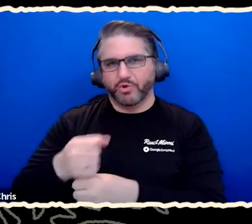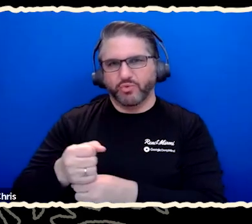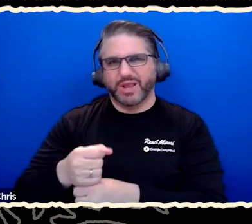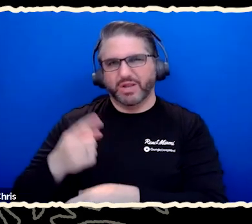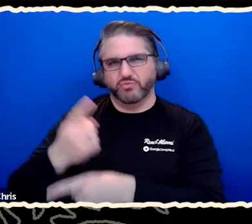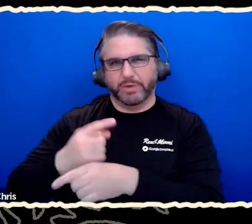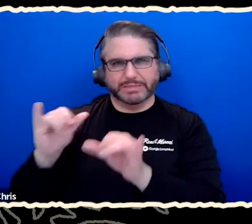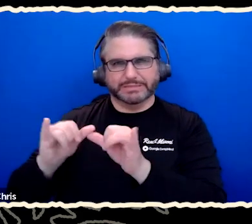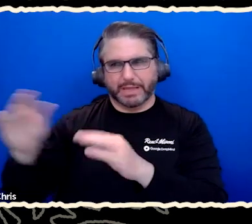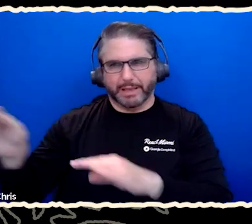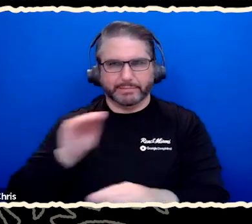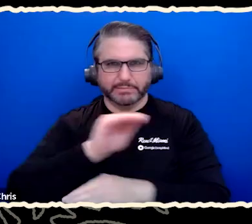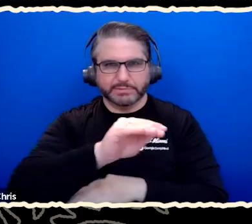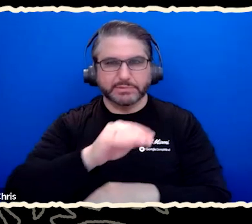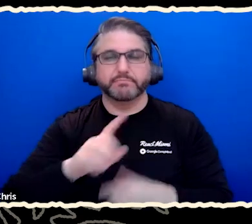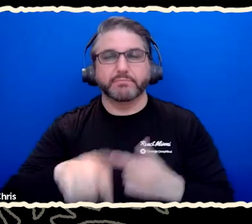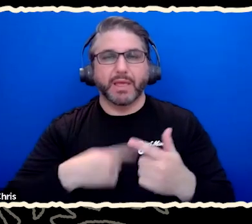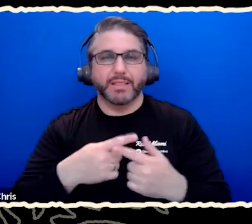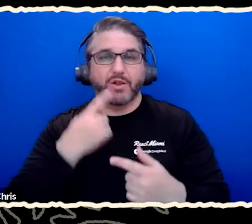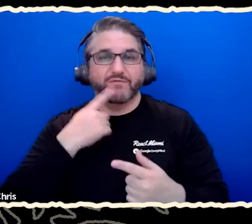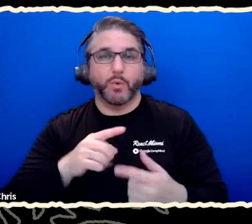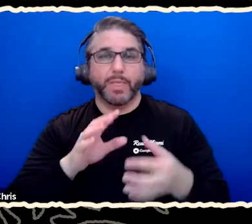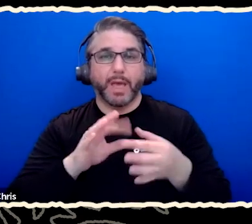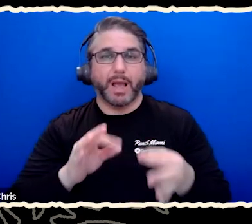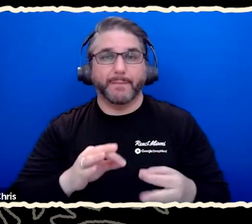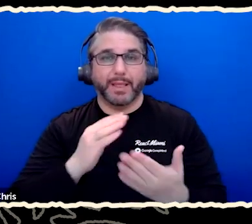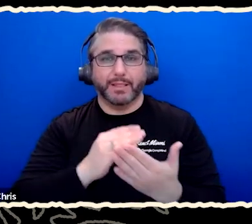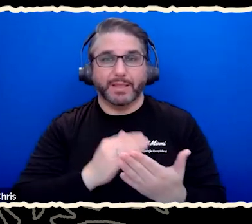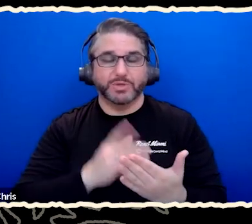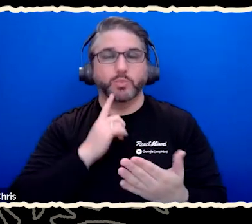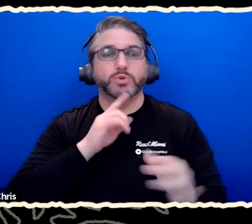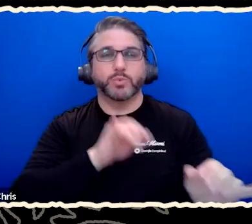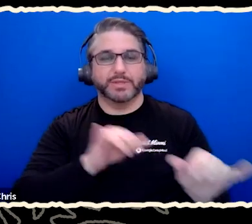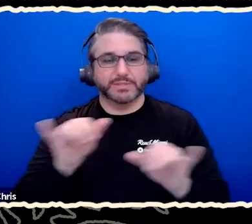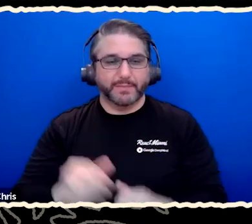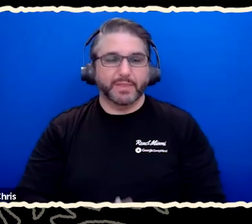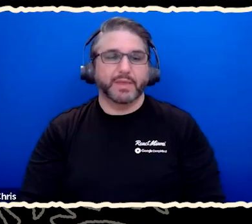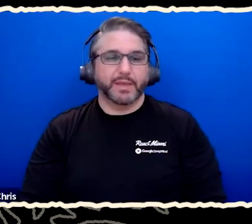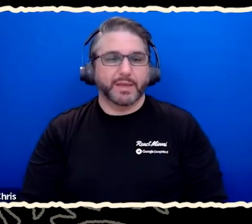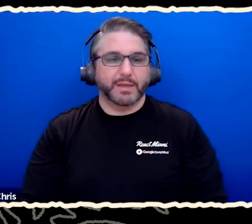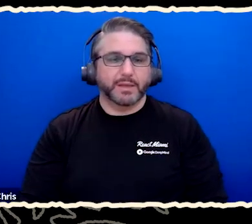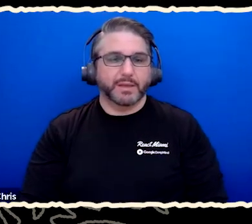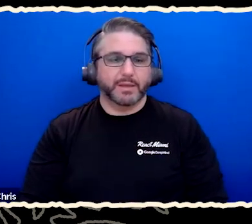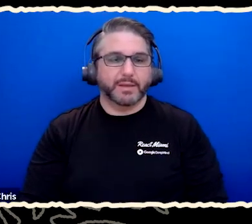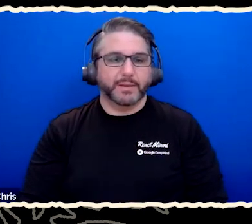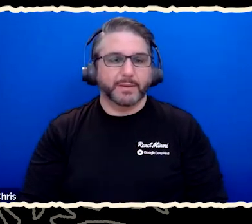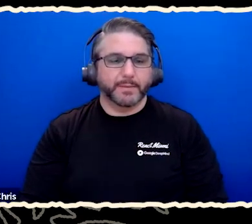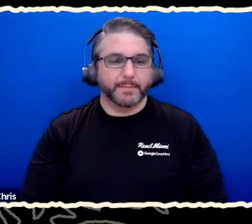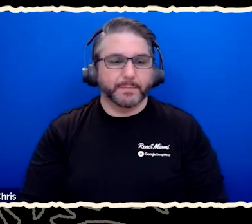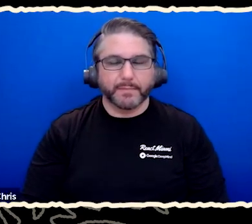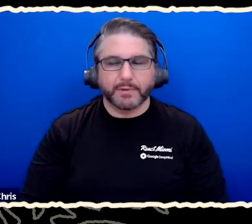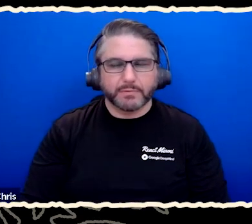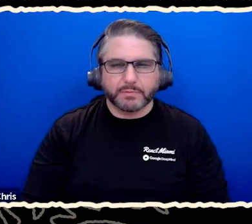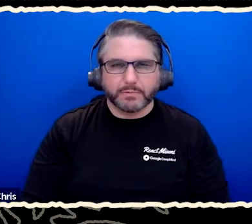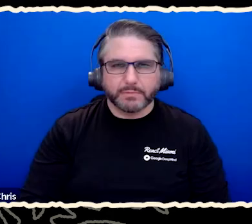size. And for the comment list, let's do the same thing. Let's do a nicely sized skeleton.